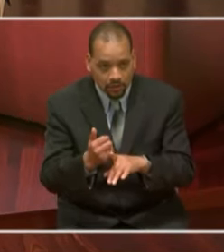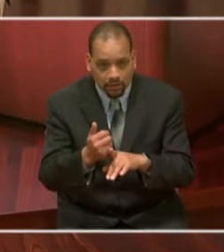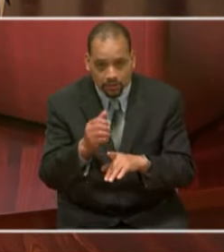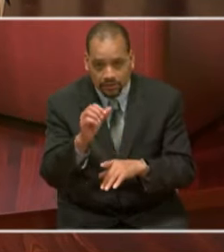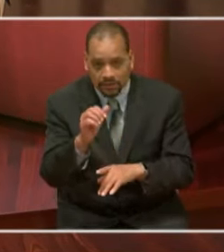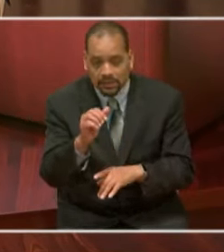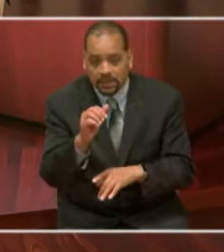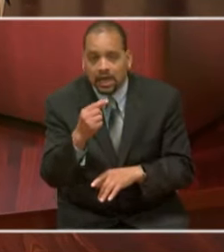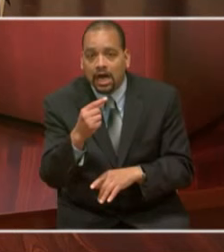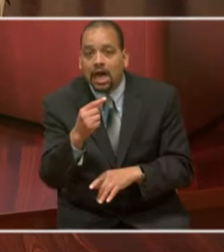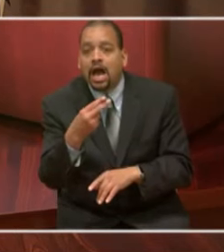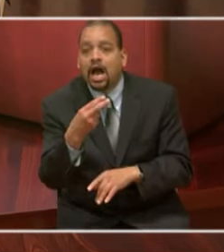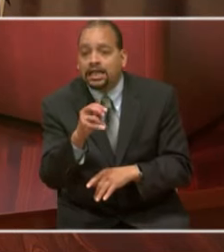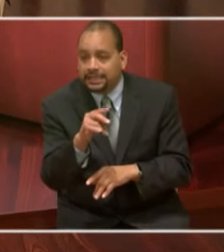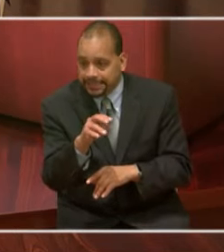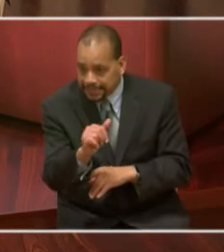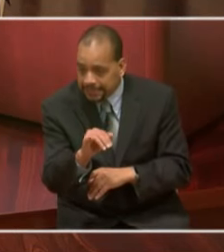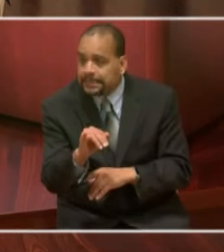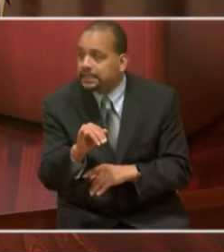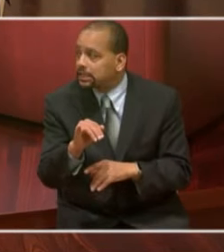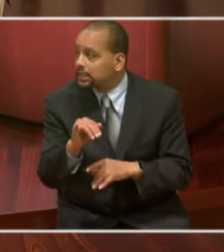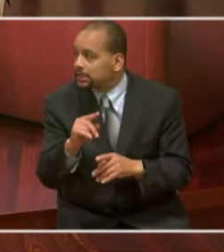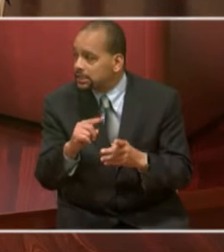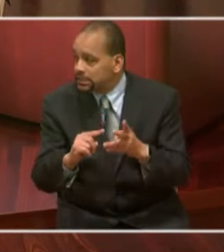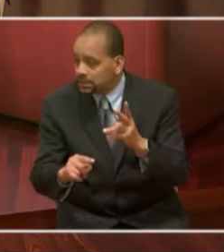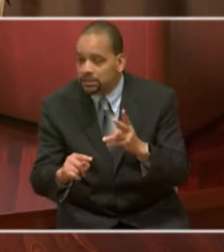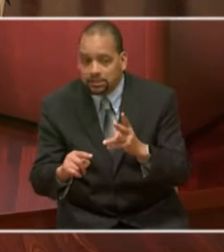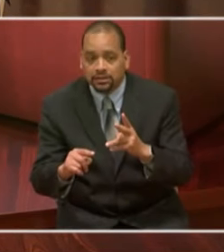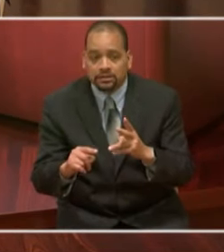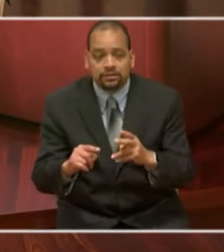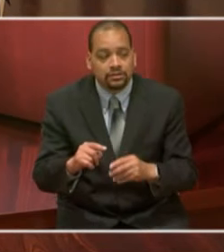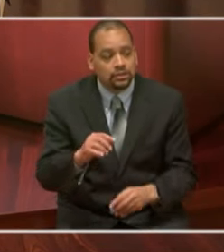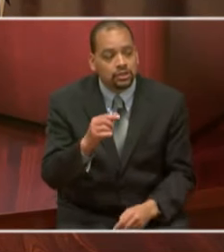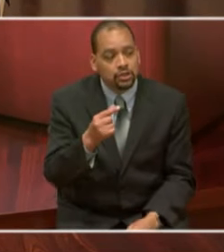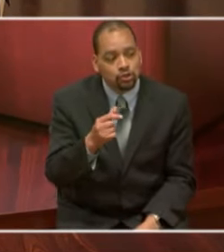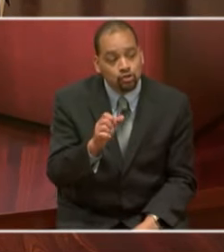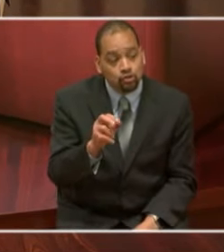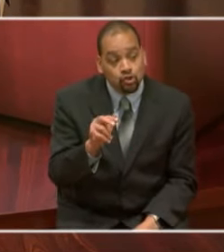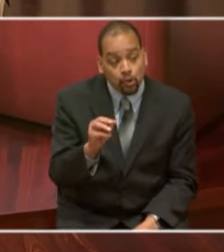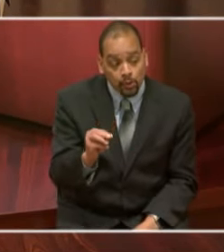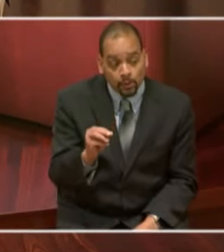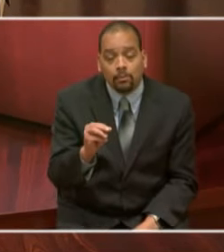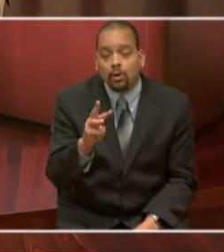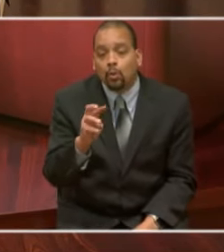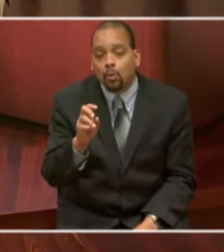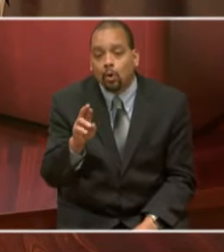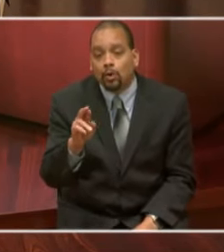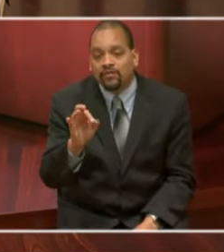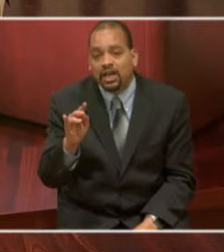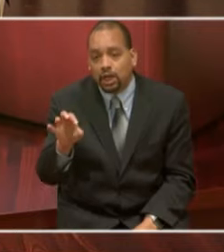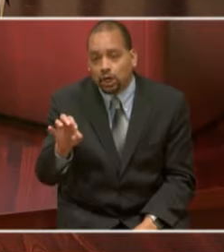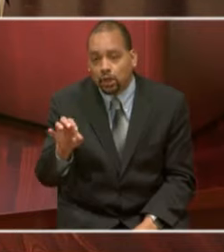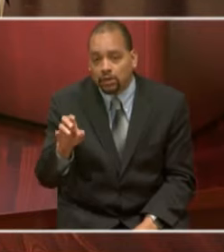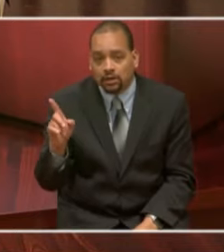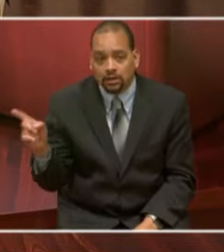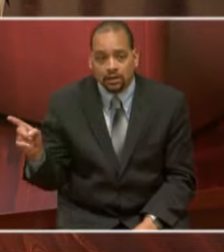forces, good people, we've been too quiet. We need to make a little